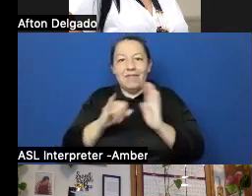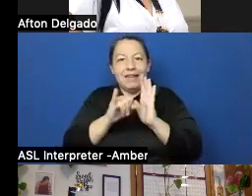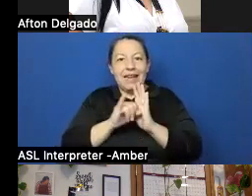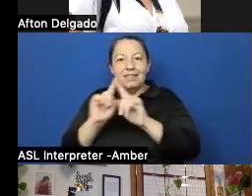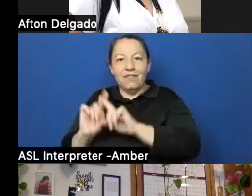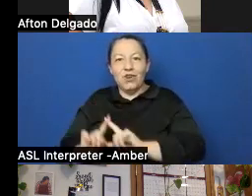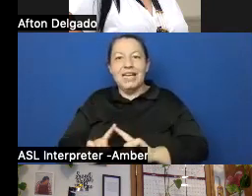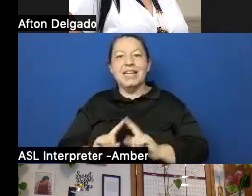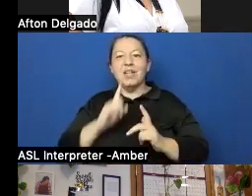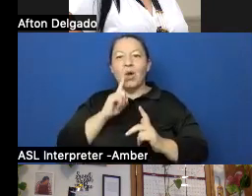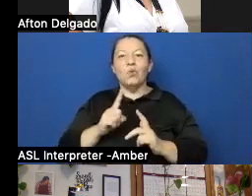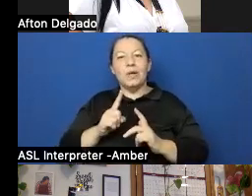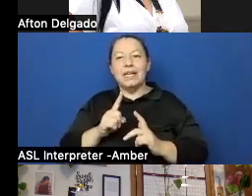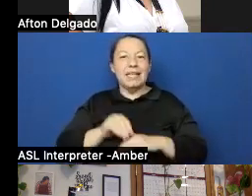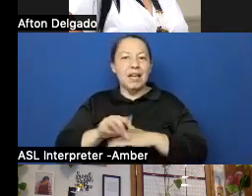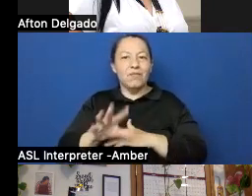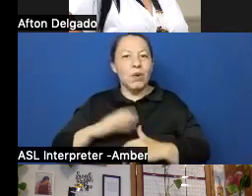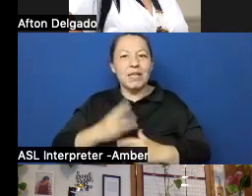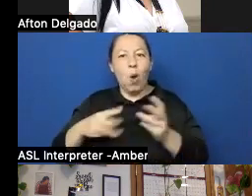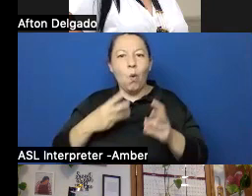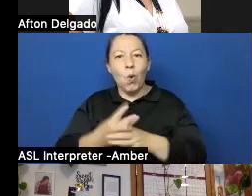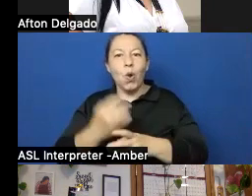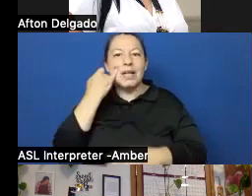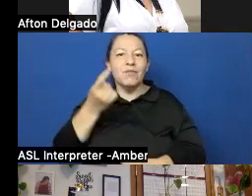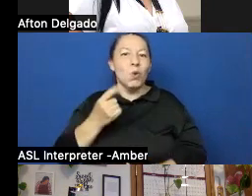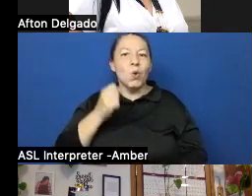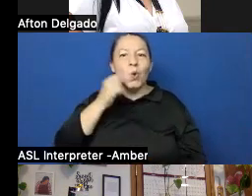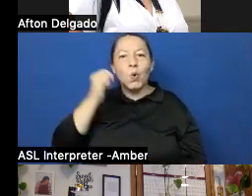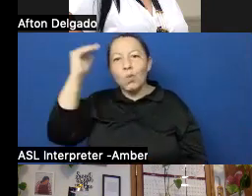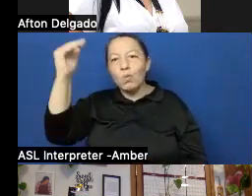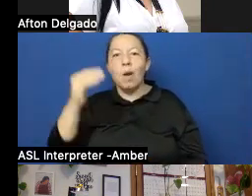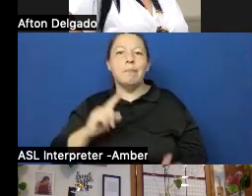whether it's your Native woman, whether it's your